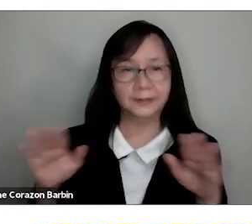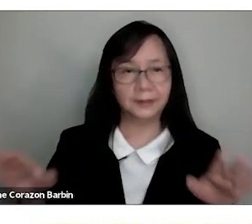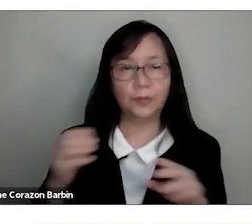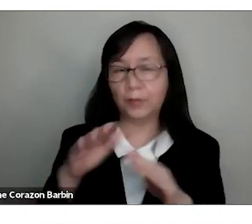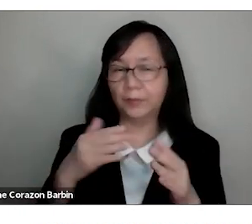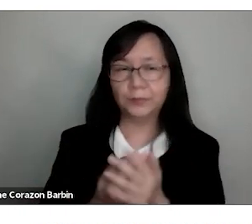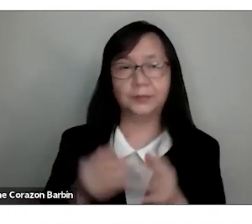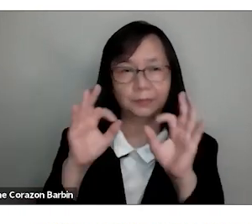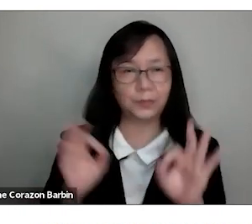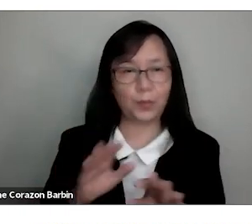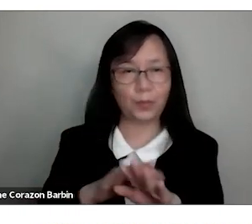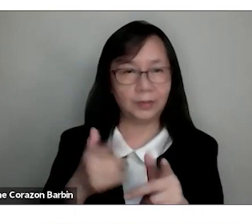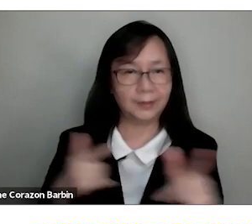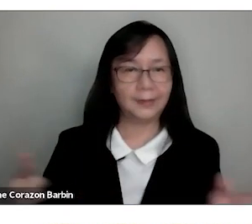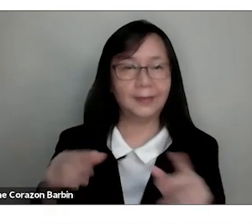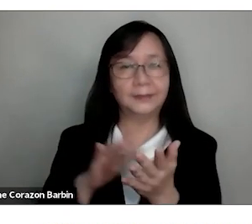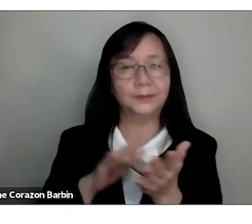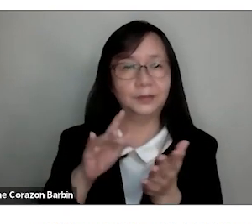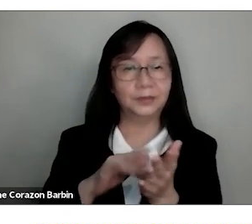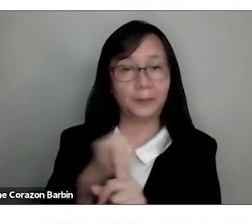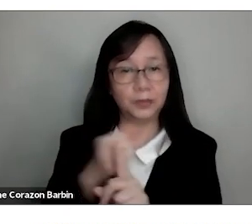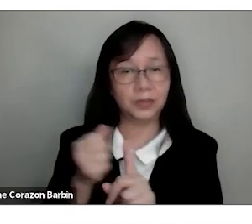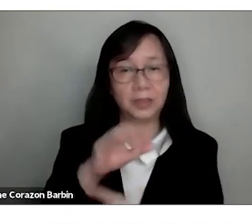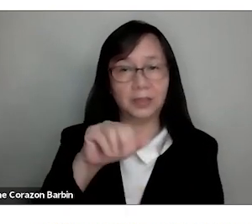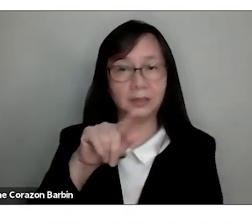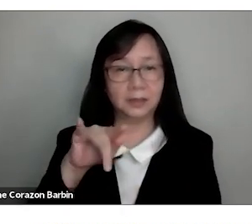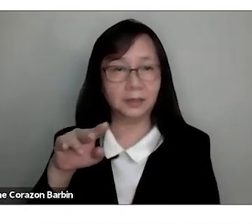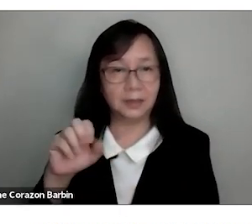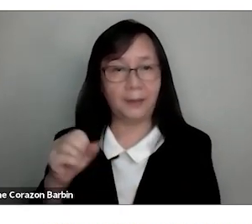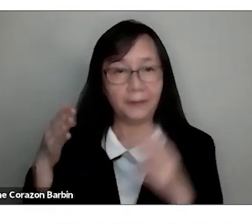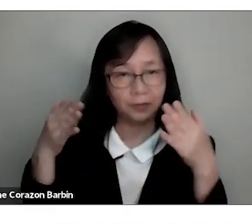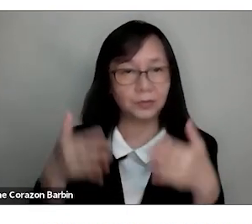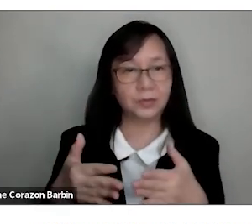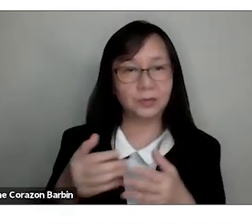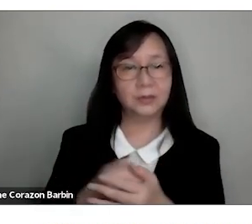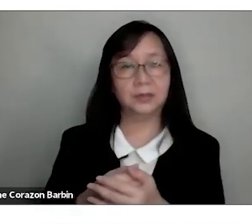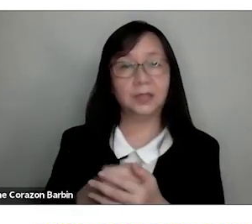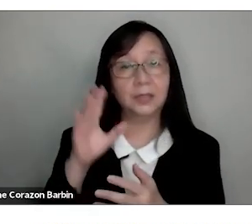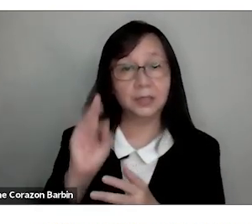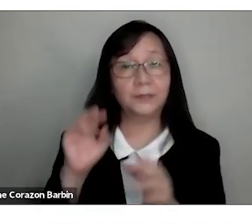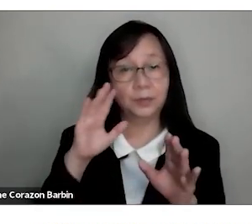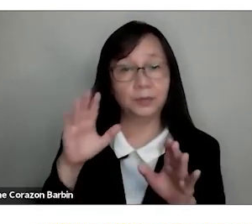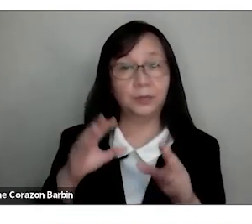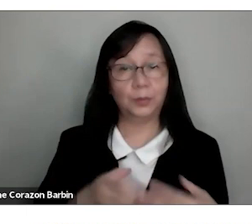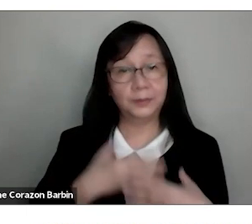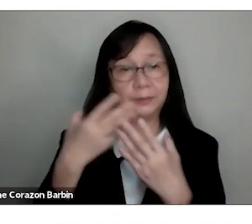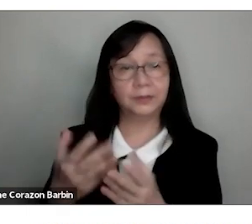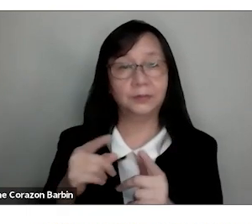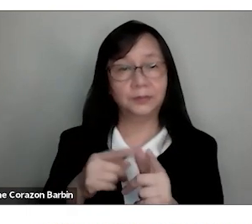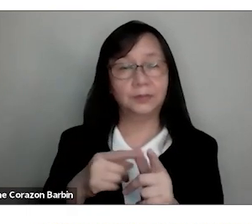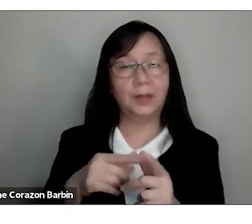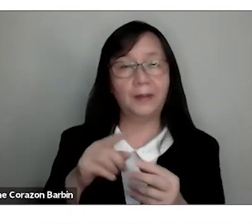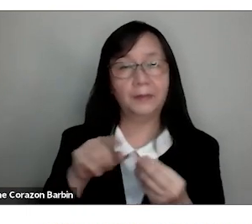of Online Exploitation and Abuse in the ASEAN. In particular, these 7 commitments, commitment number 1 speaks